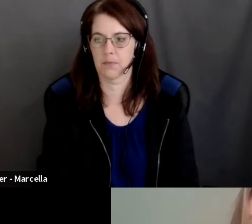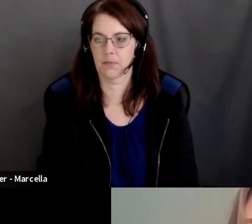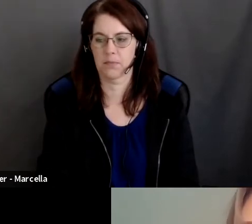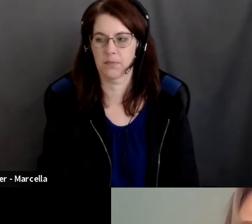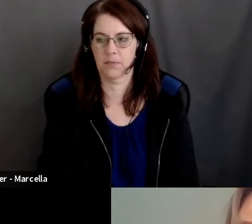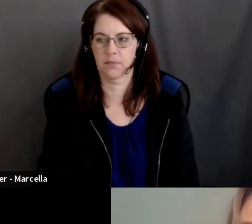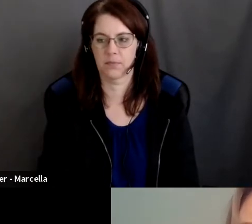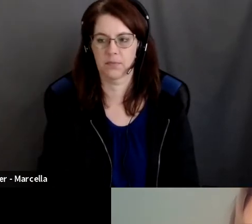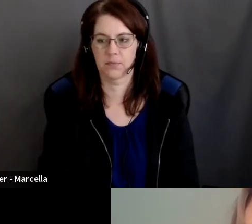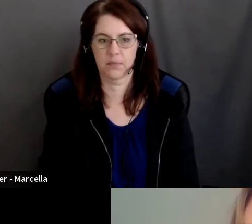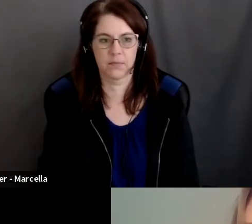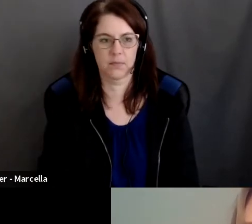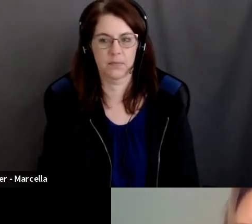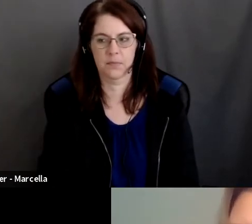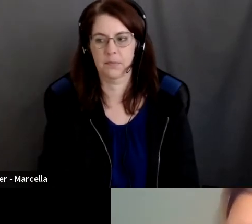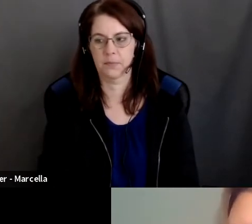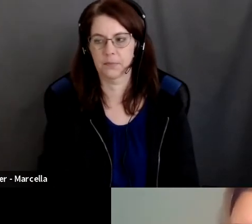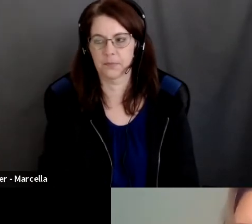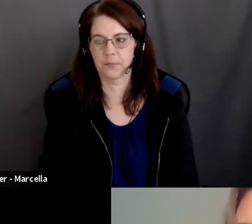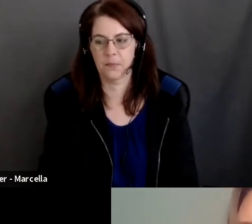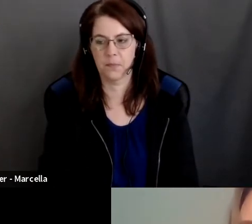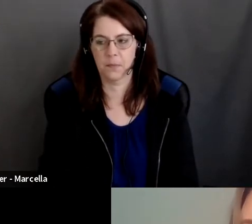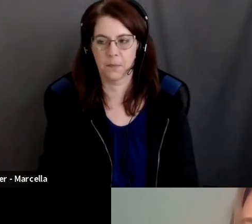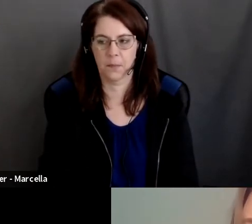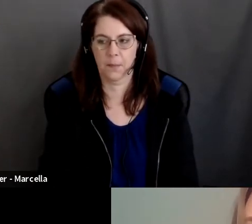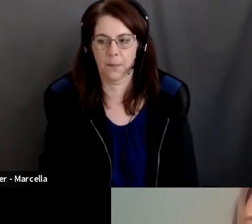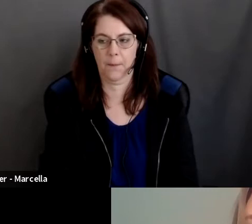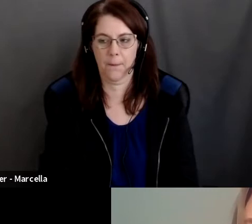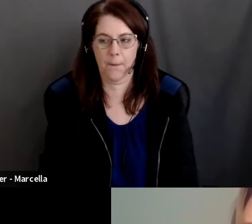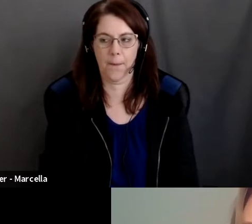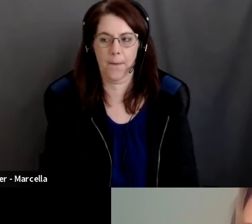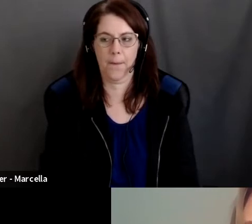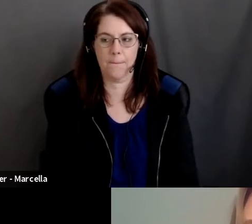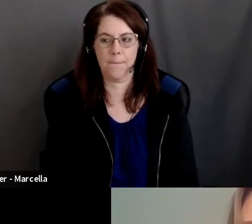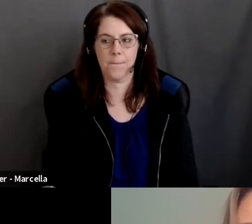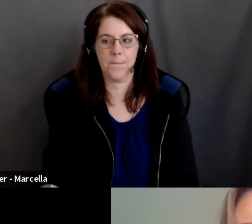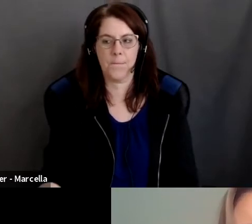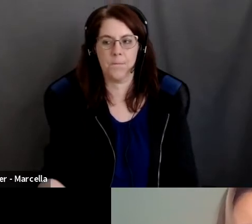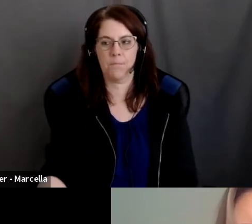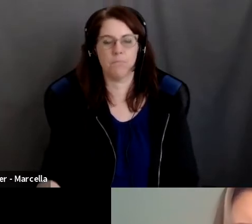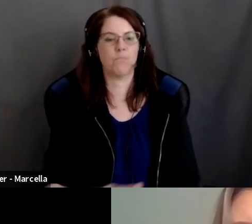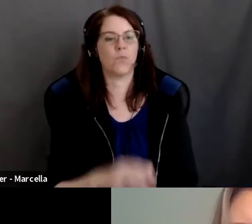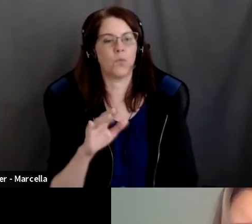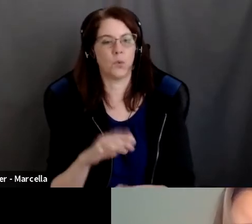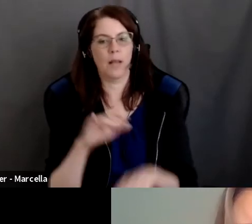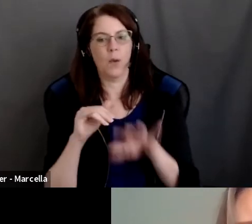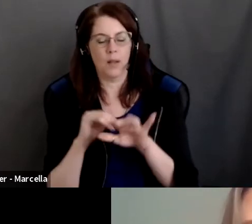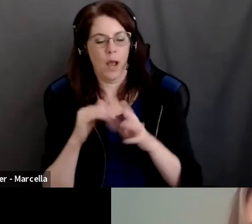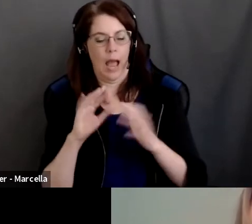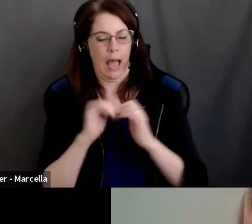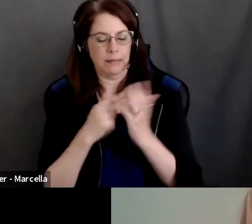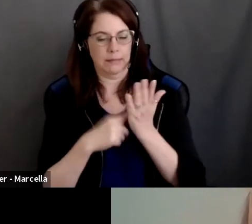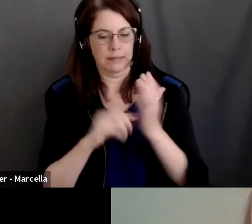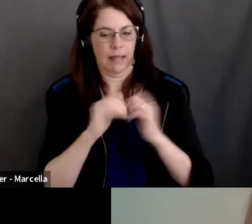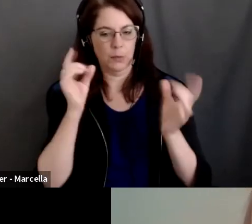So now we're going to get to the meat of it, which is how emergencies and disasters affect mental health. And we'll be doing this discussion in 3 phases. Our